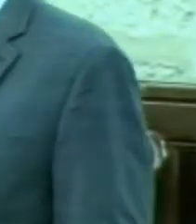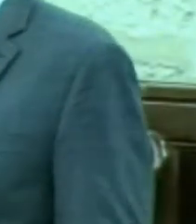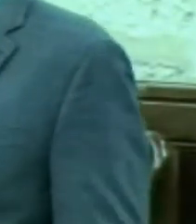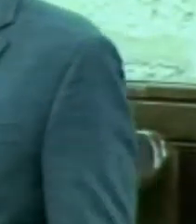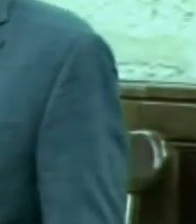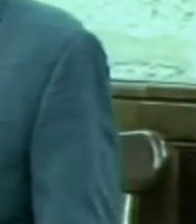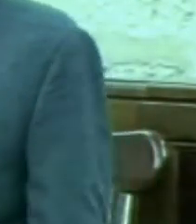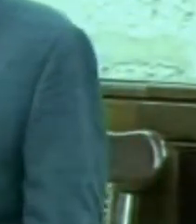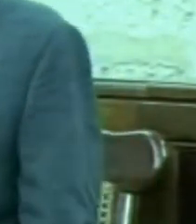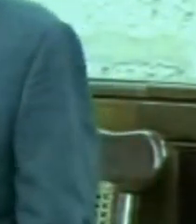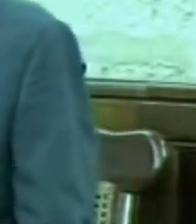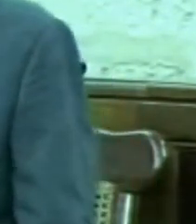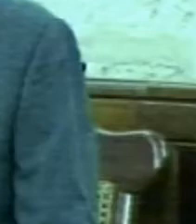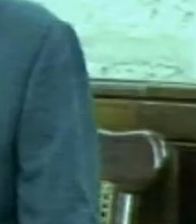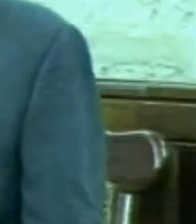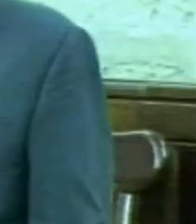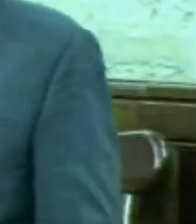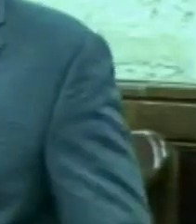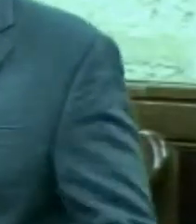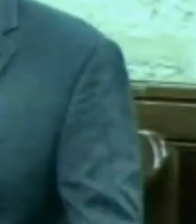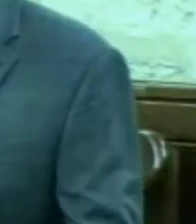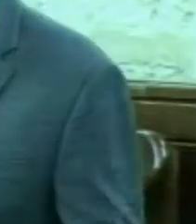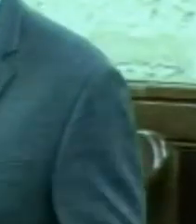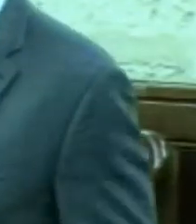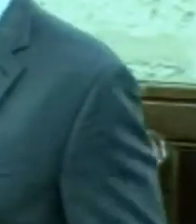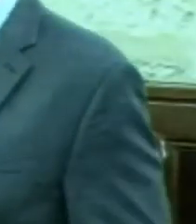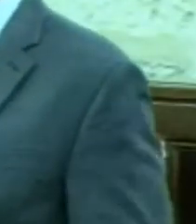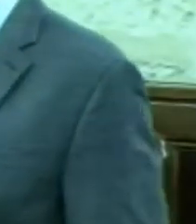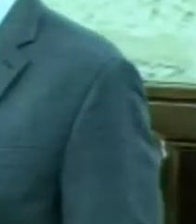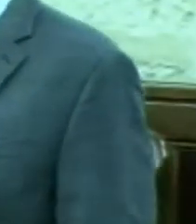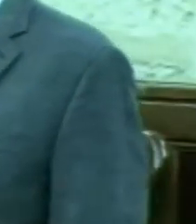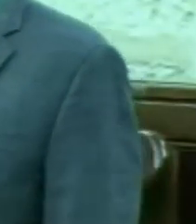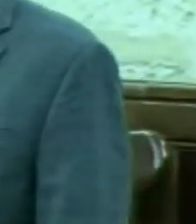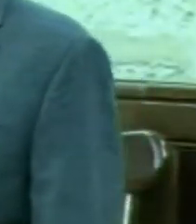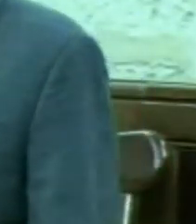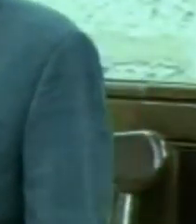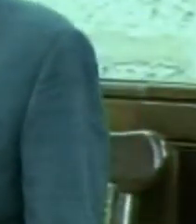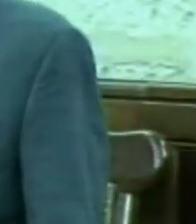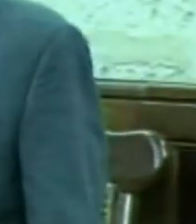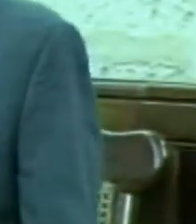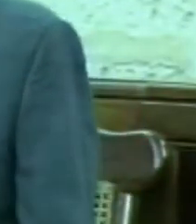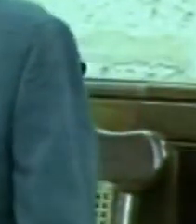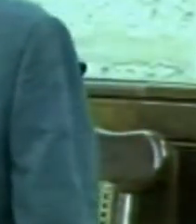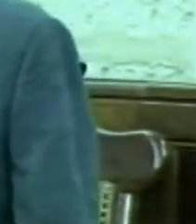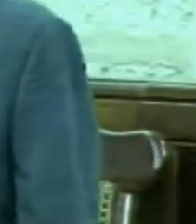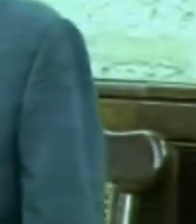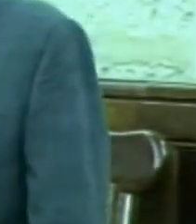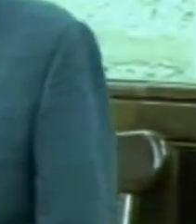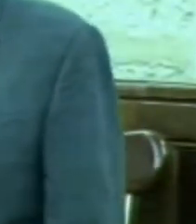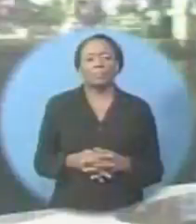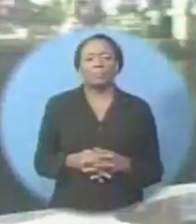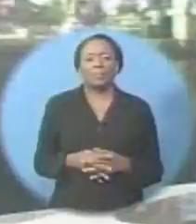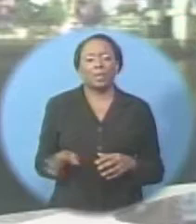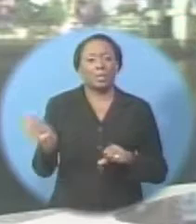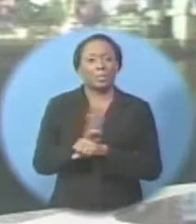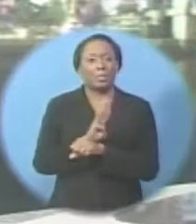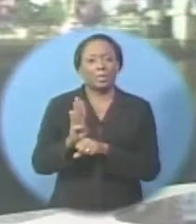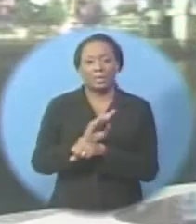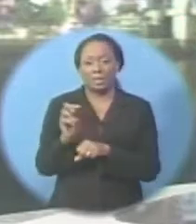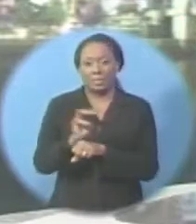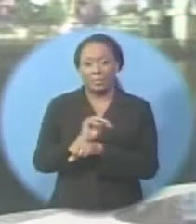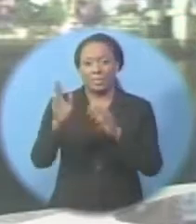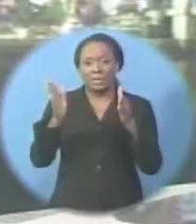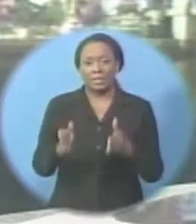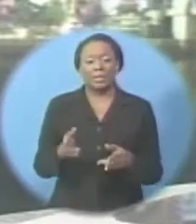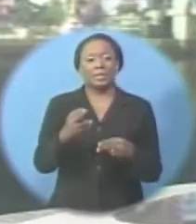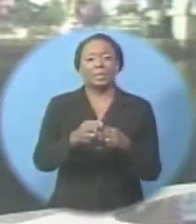aspects of technology that has to form part of the educational process going forward. Minister